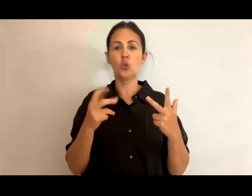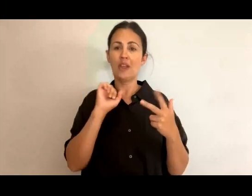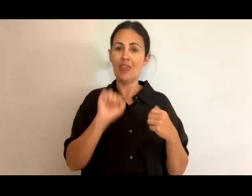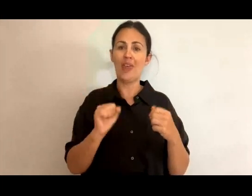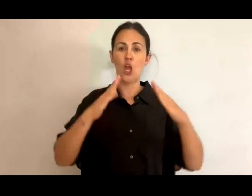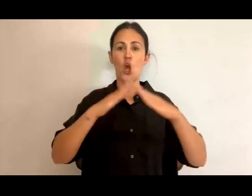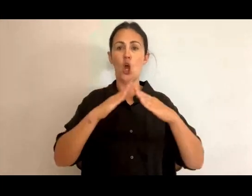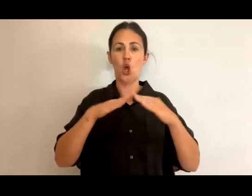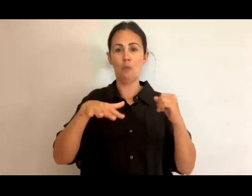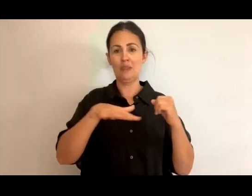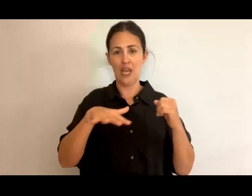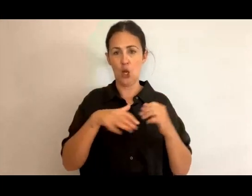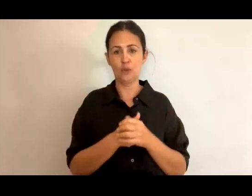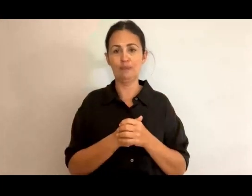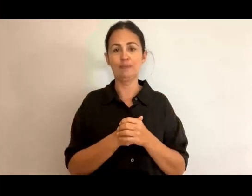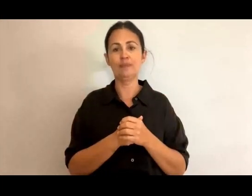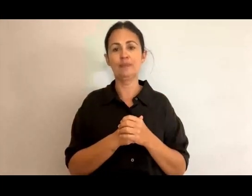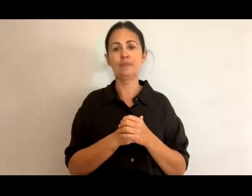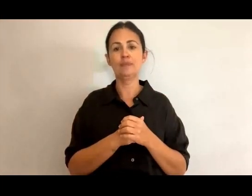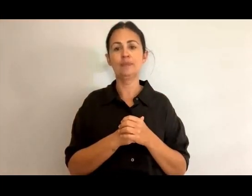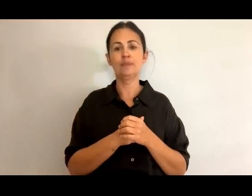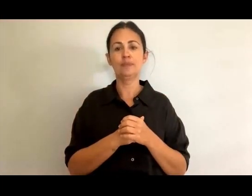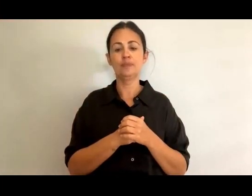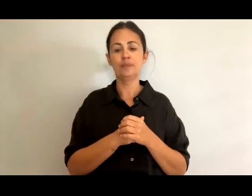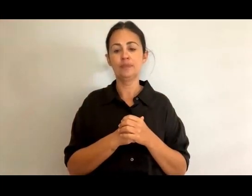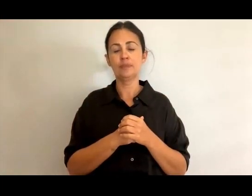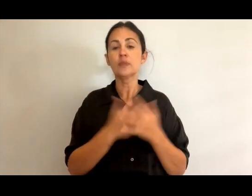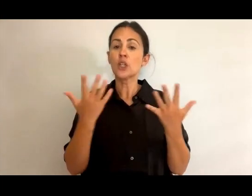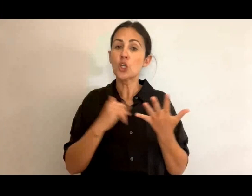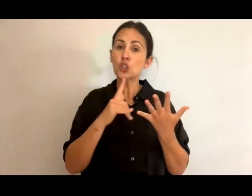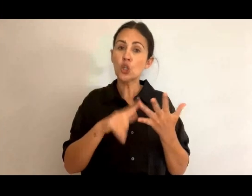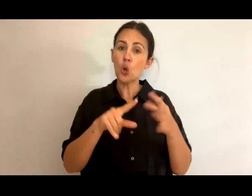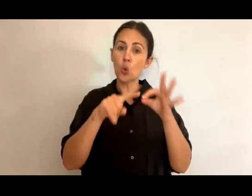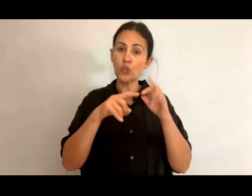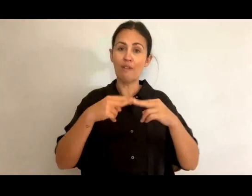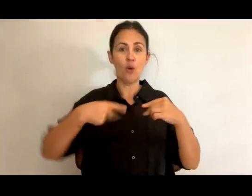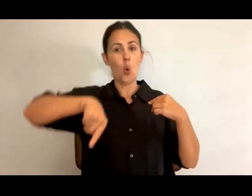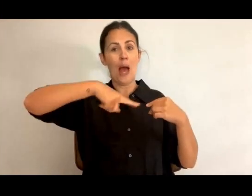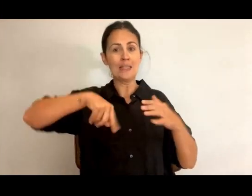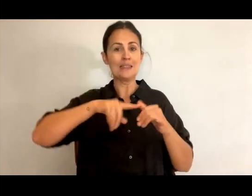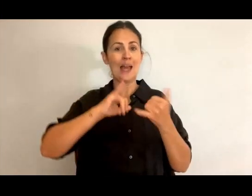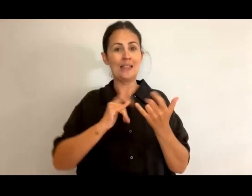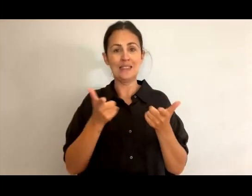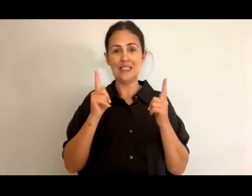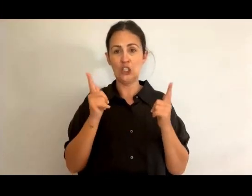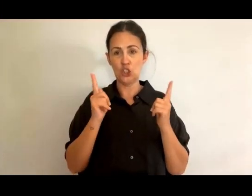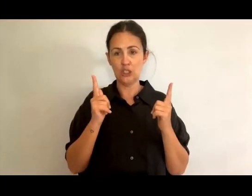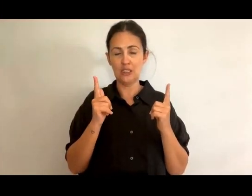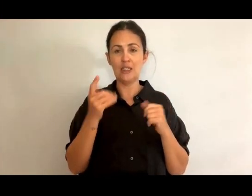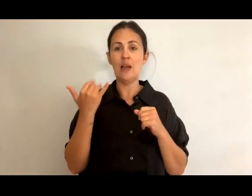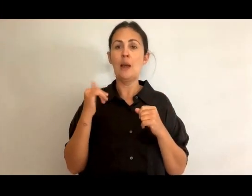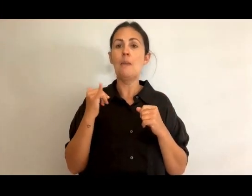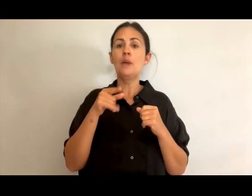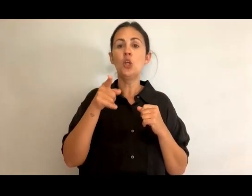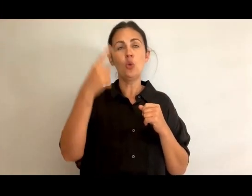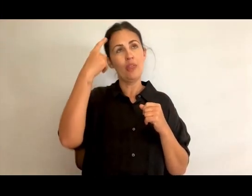Springs. So questions for us as educators might be, for this one, which is about